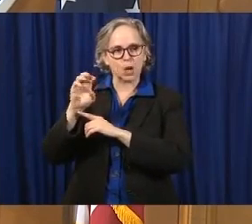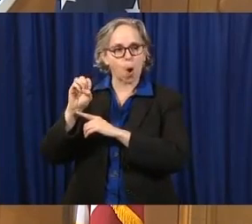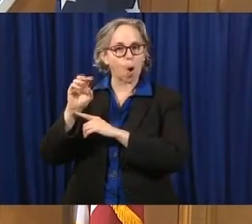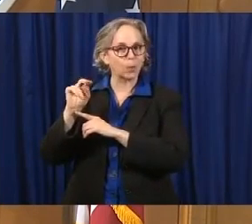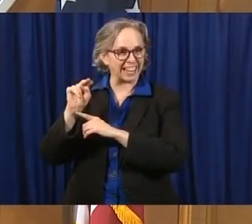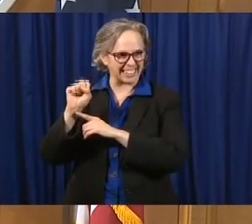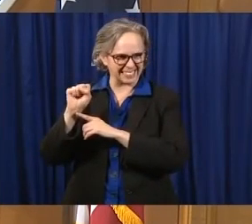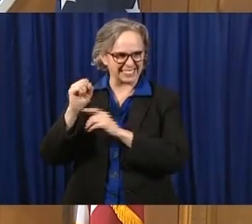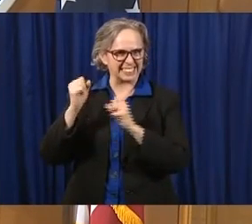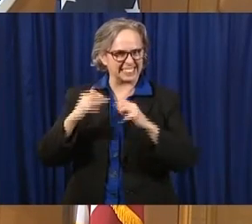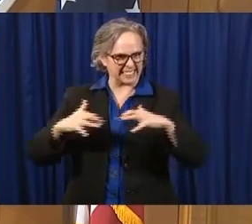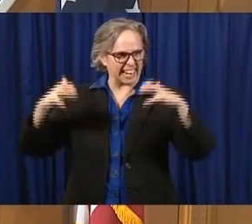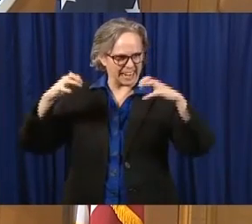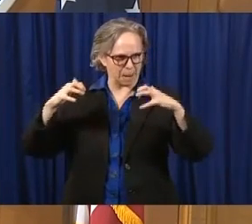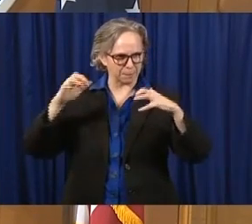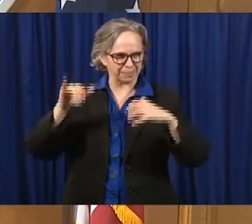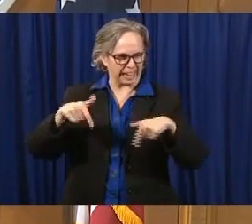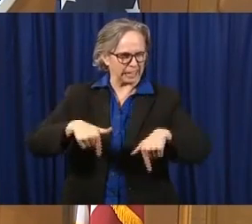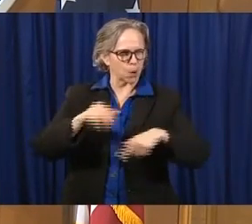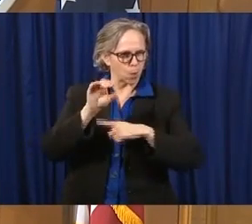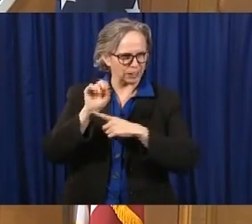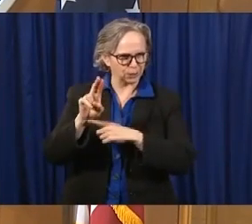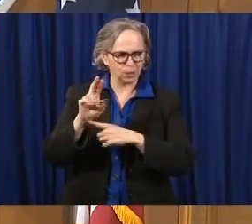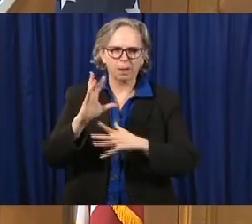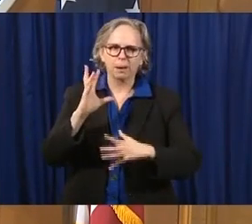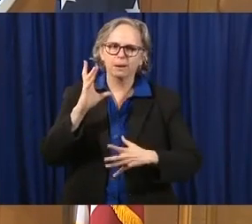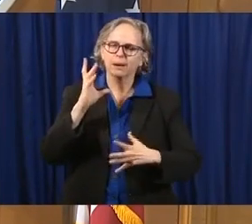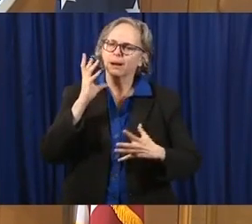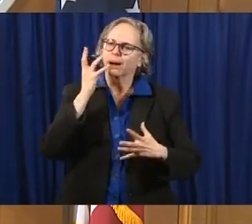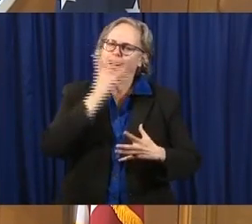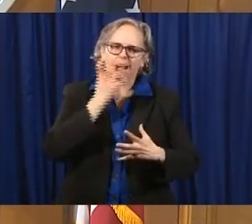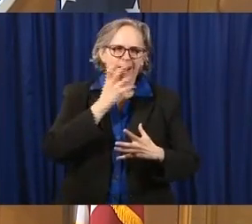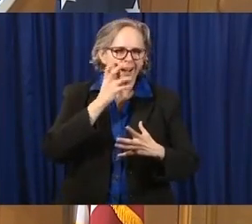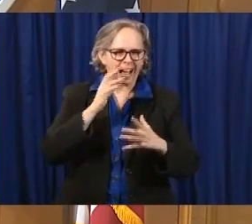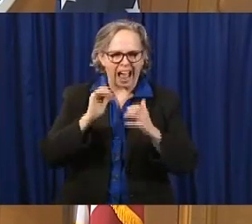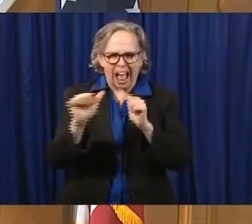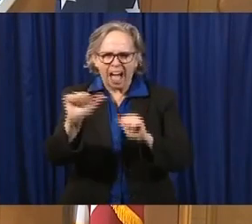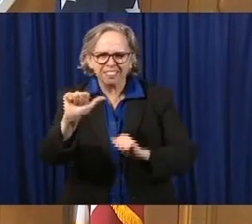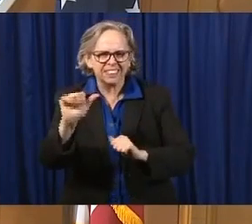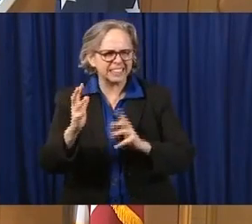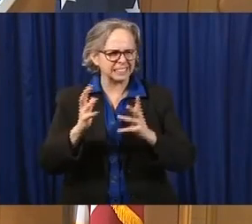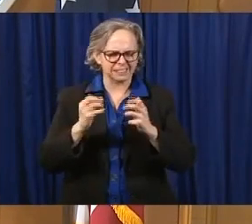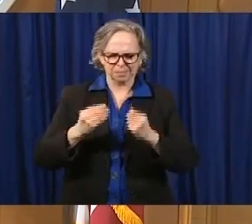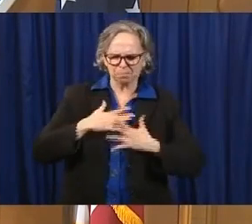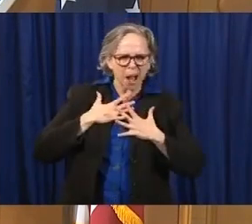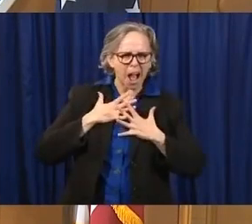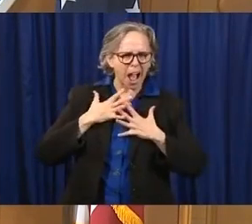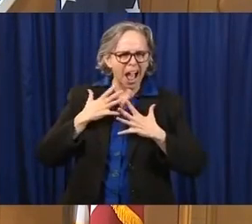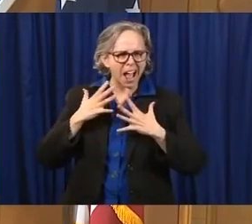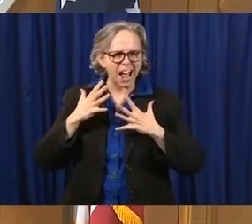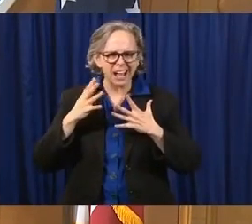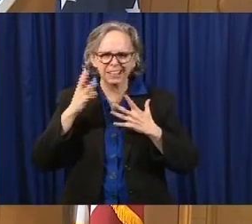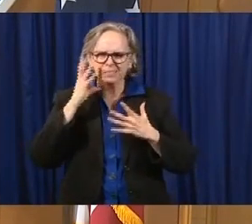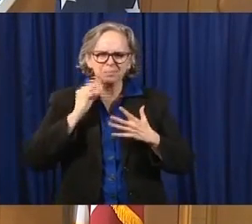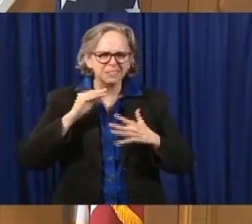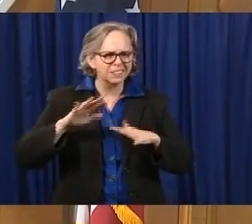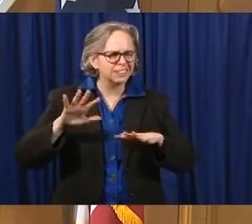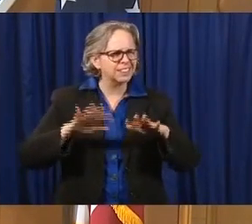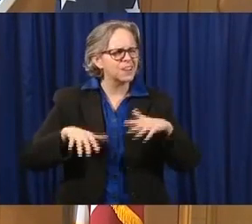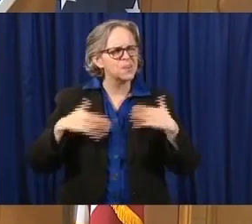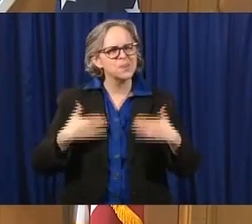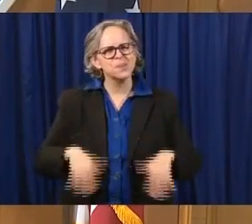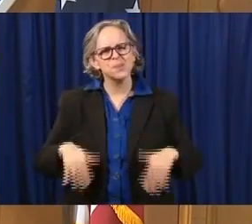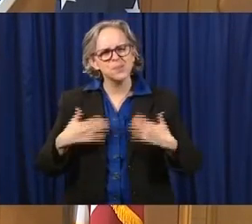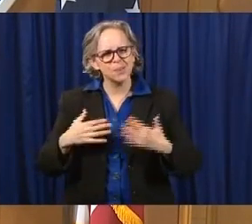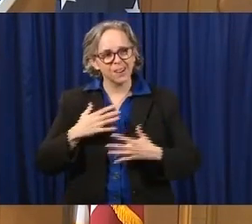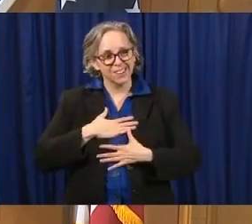the athletes. It was just a very, very inspiring time that I had there. Obviously, because